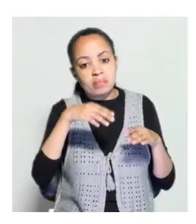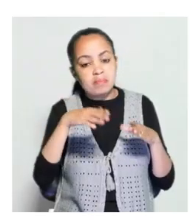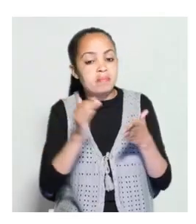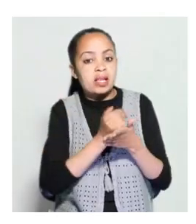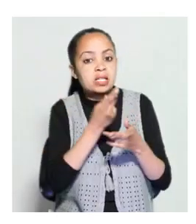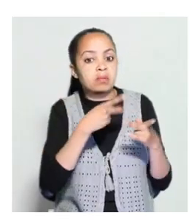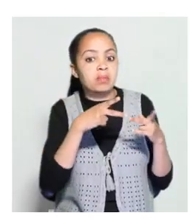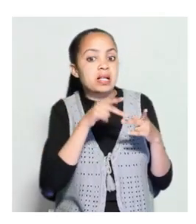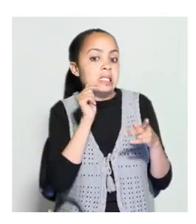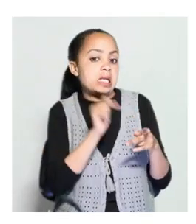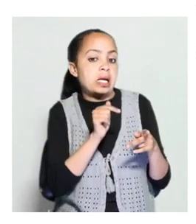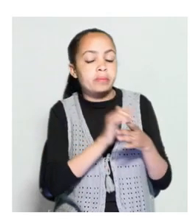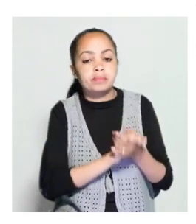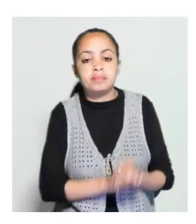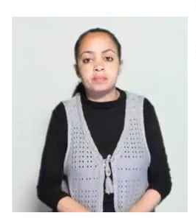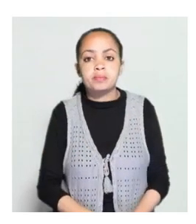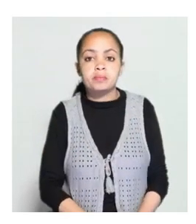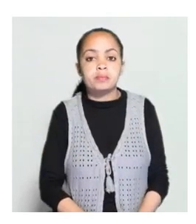here.